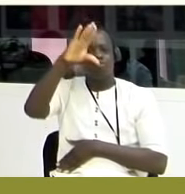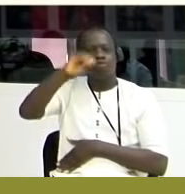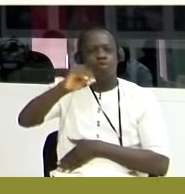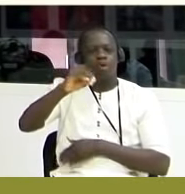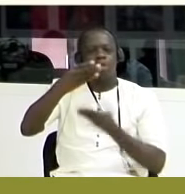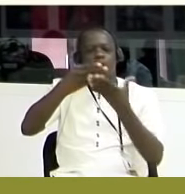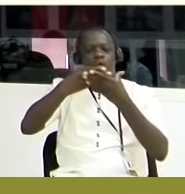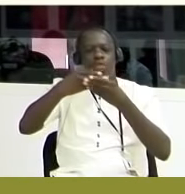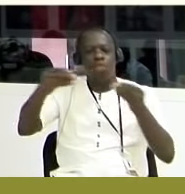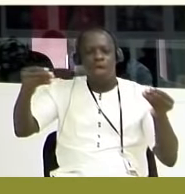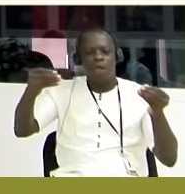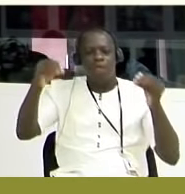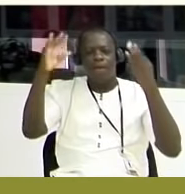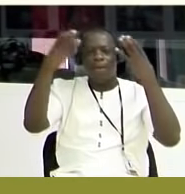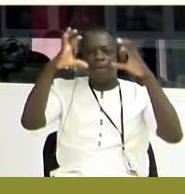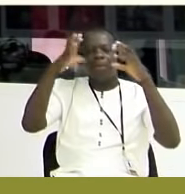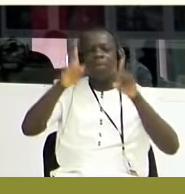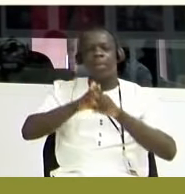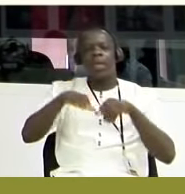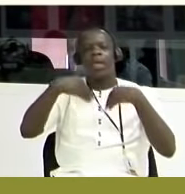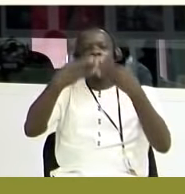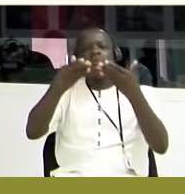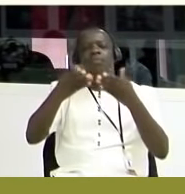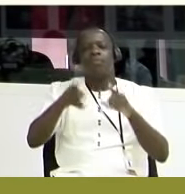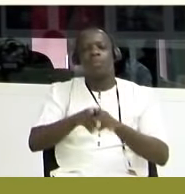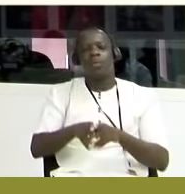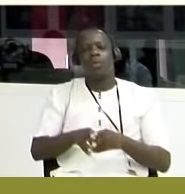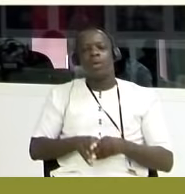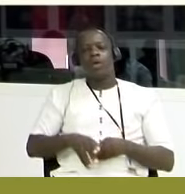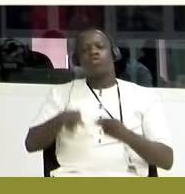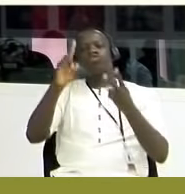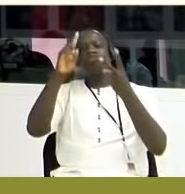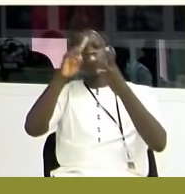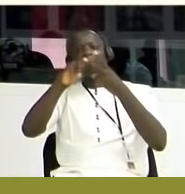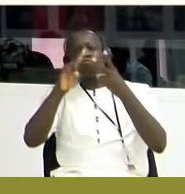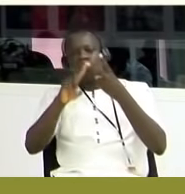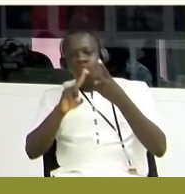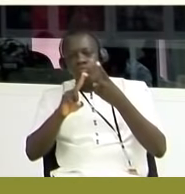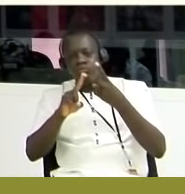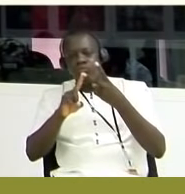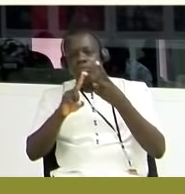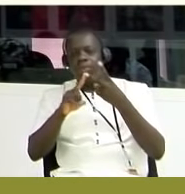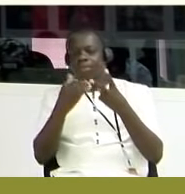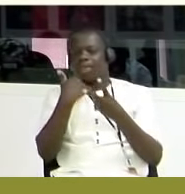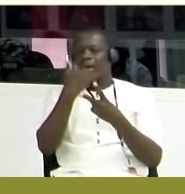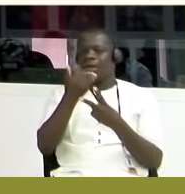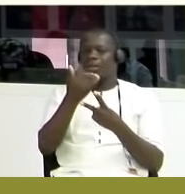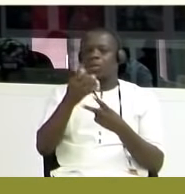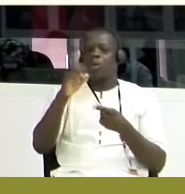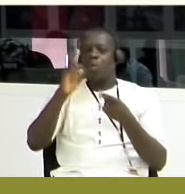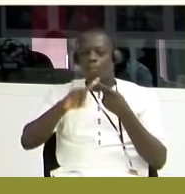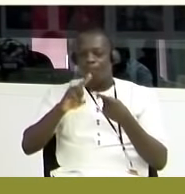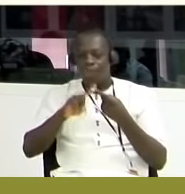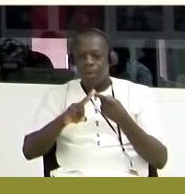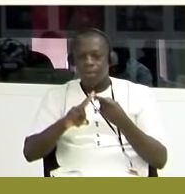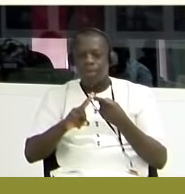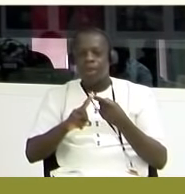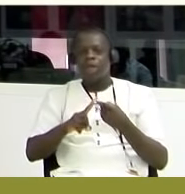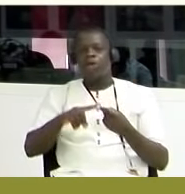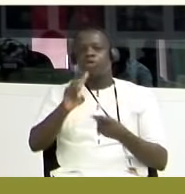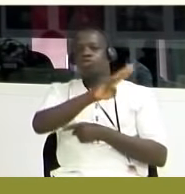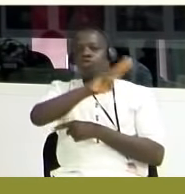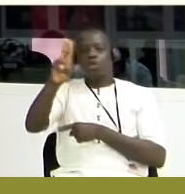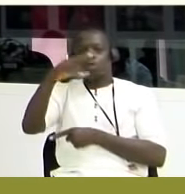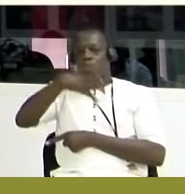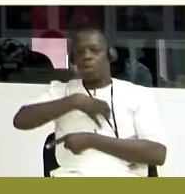two demands. One is they don't want to see any police presence